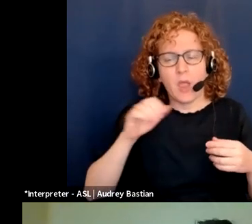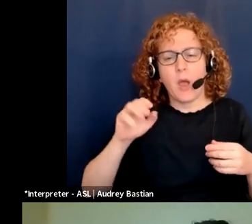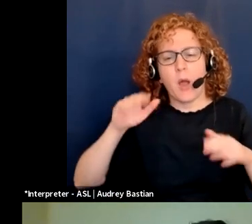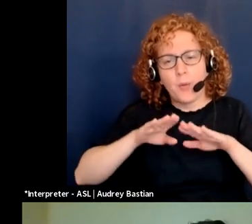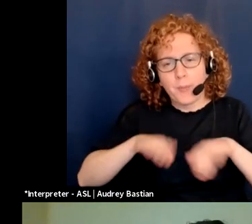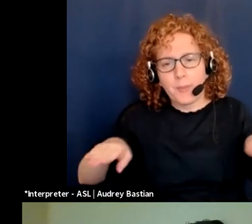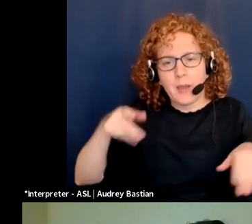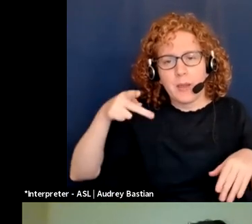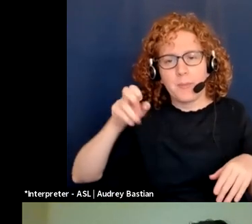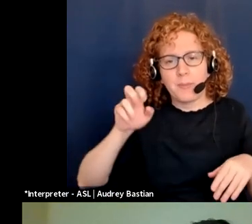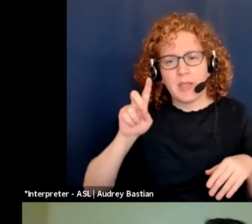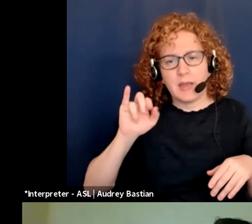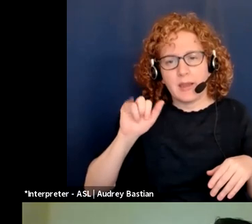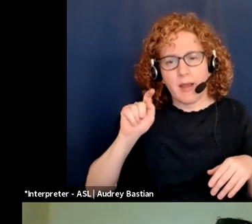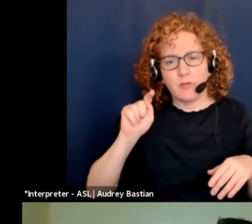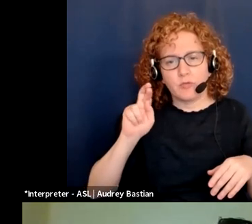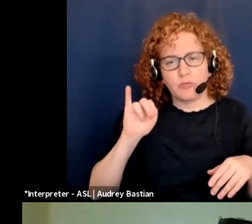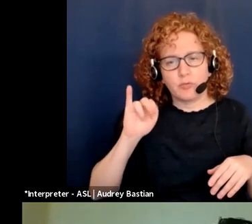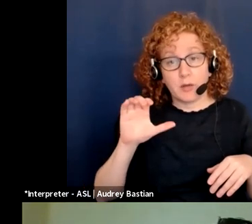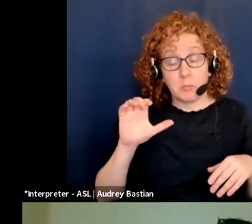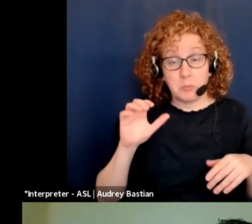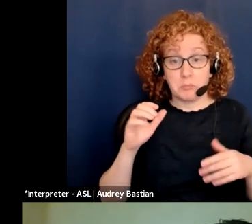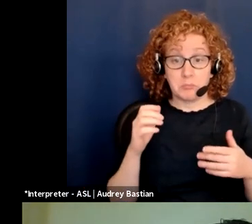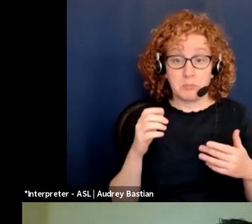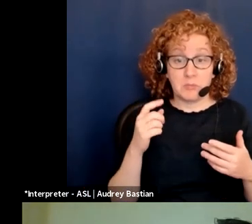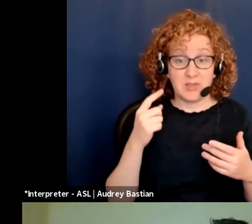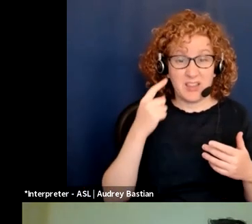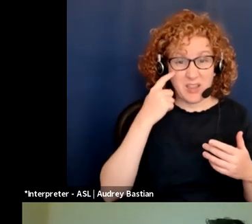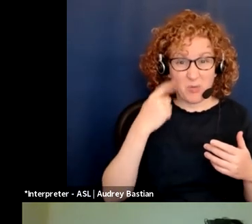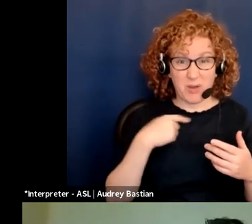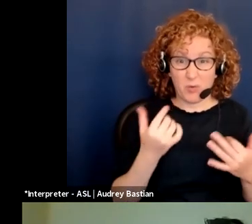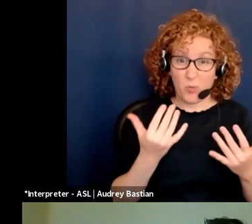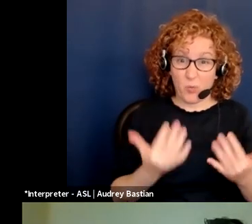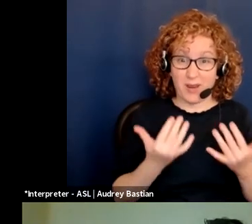Which always confused me, because they're like, do they think we turn 18 and just